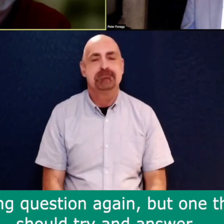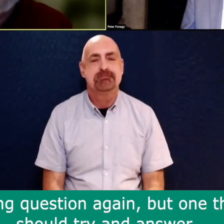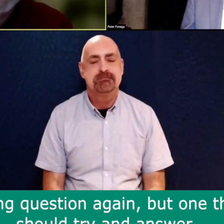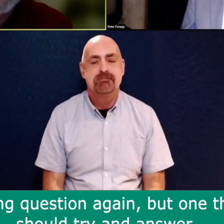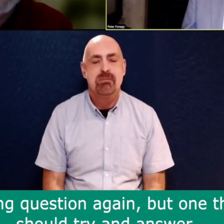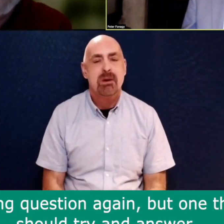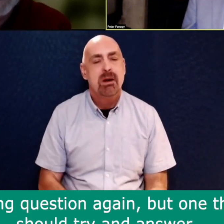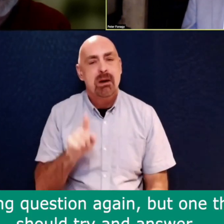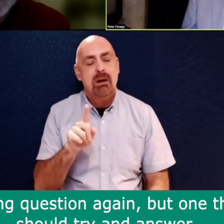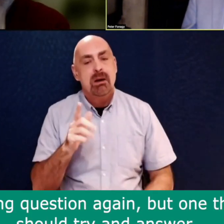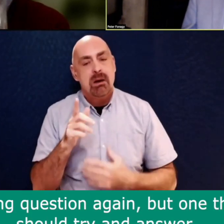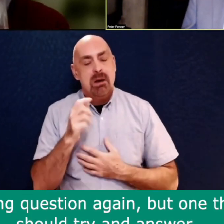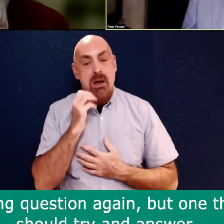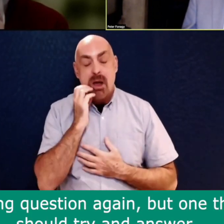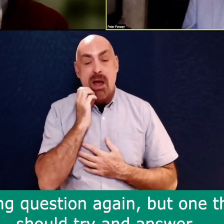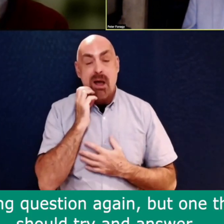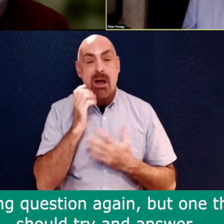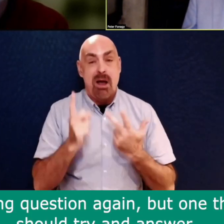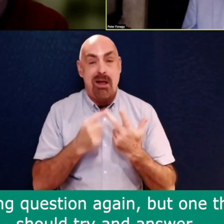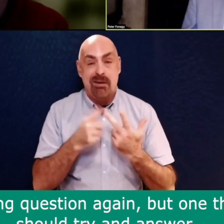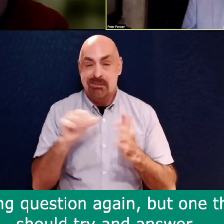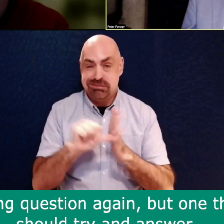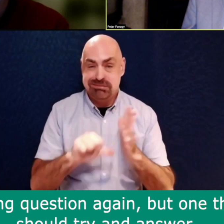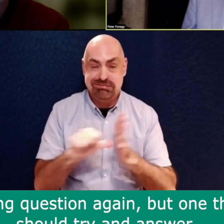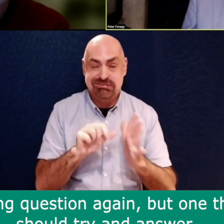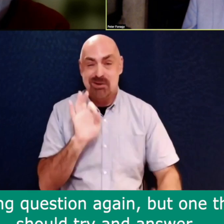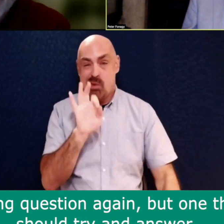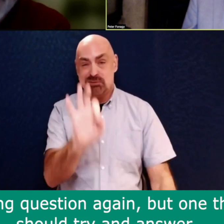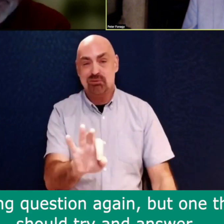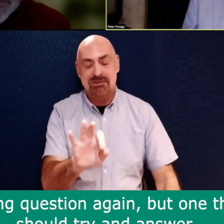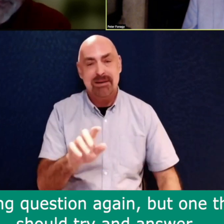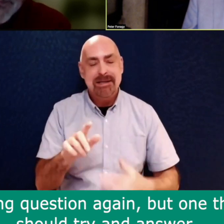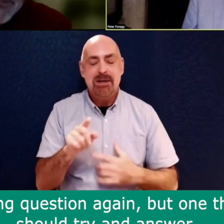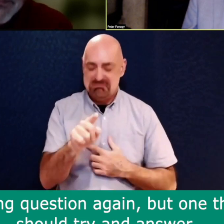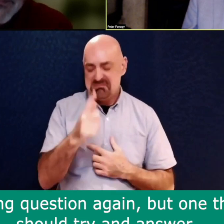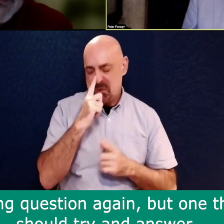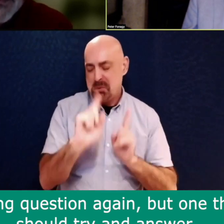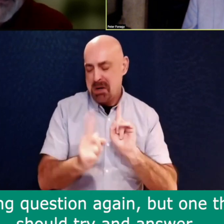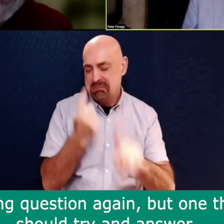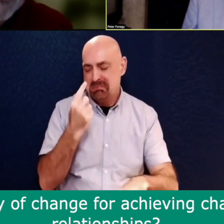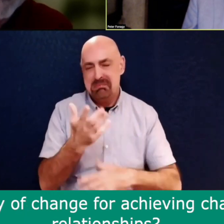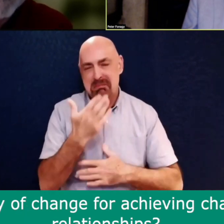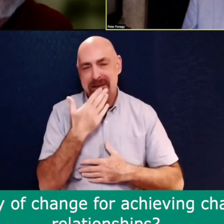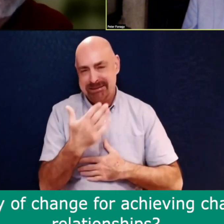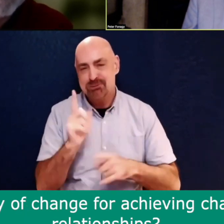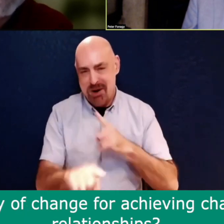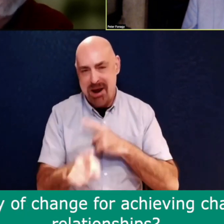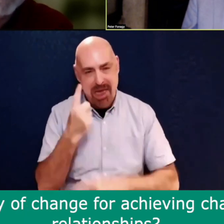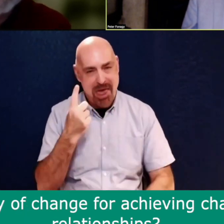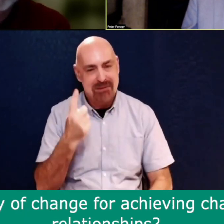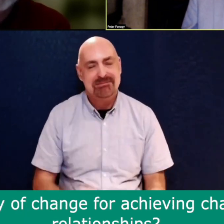well. This is a challenging question again, but one that I think you really should try and answer.